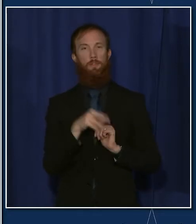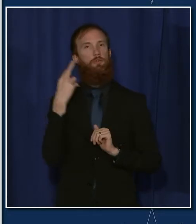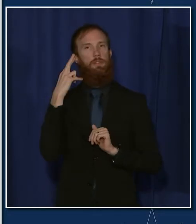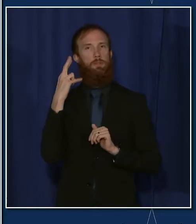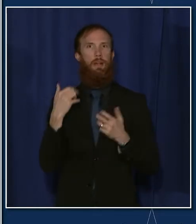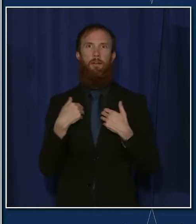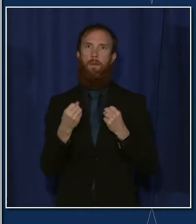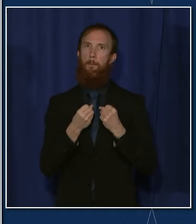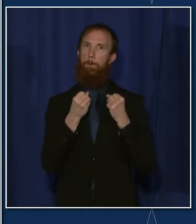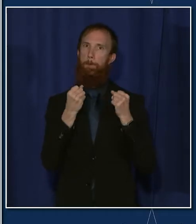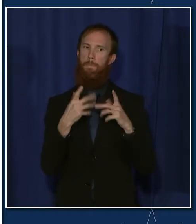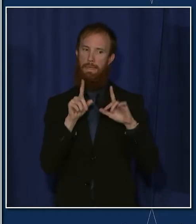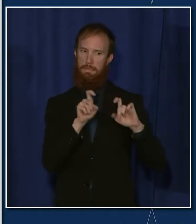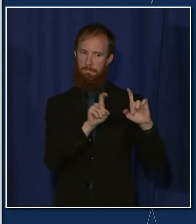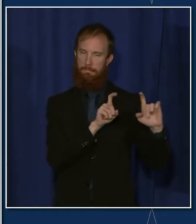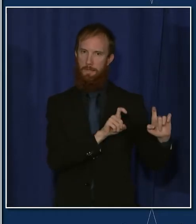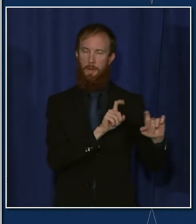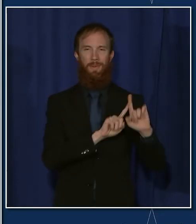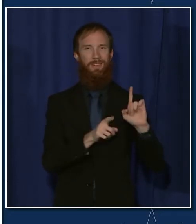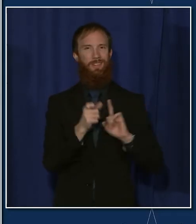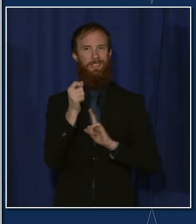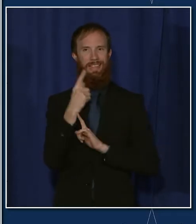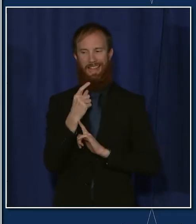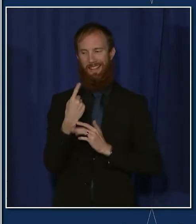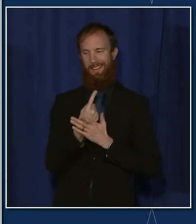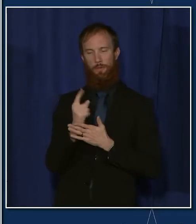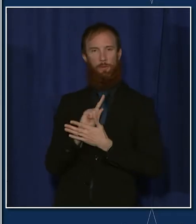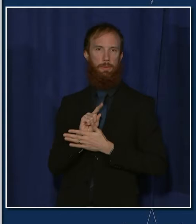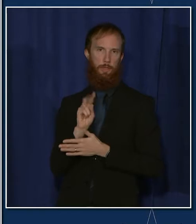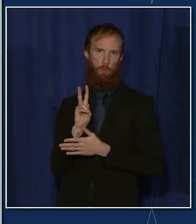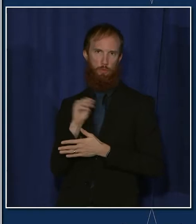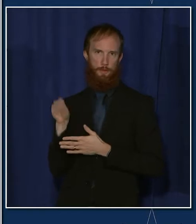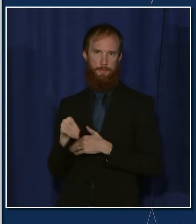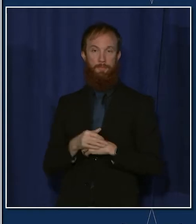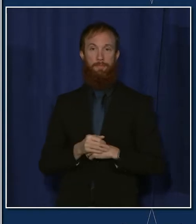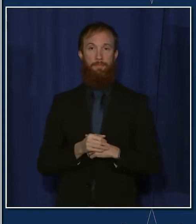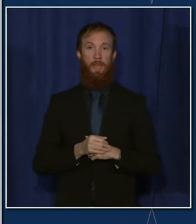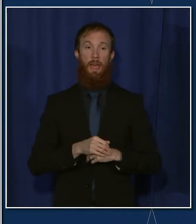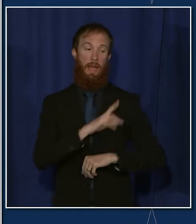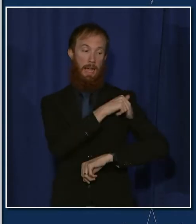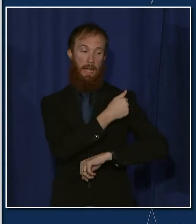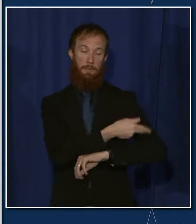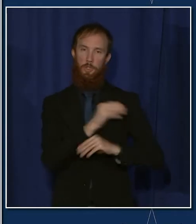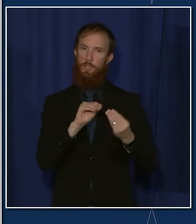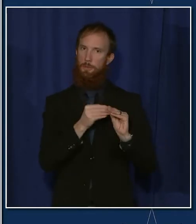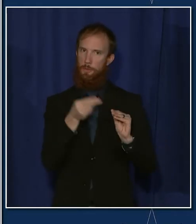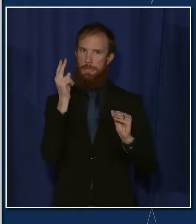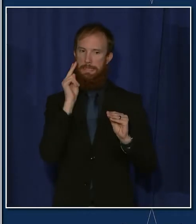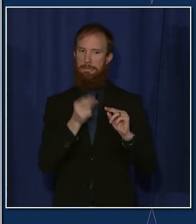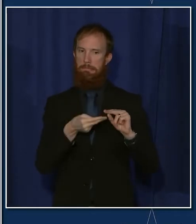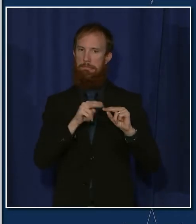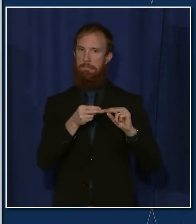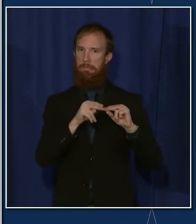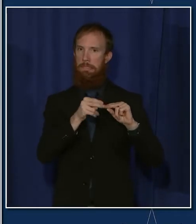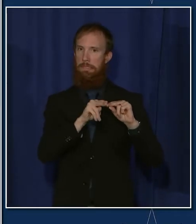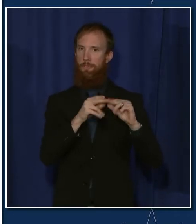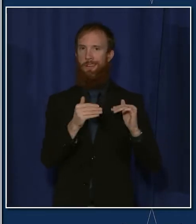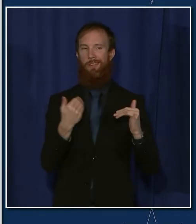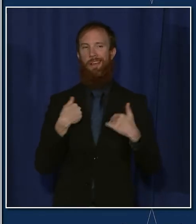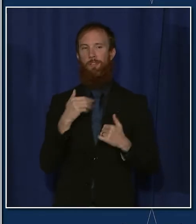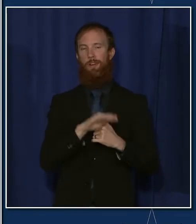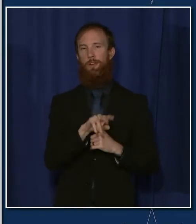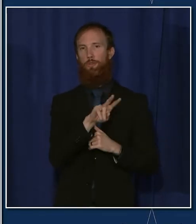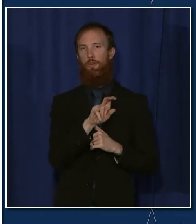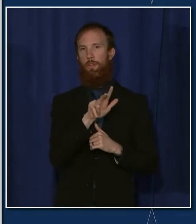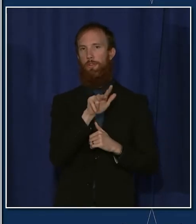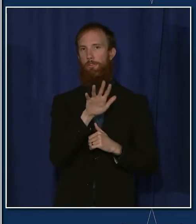testing, but it is up from 2% just a week ago. Our hospital numbers are on the increase. We're averaging 235